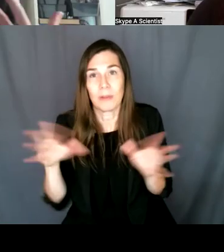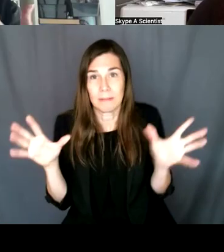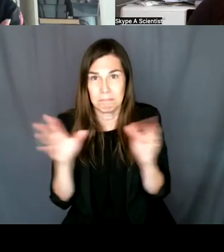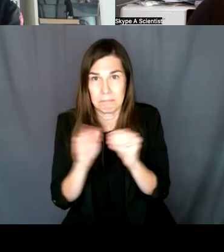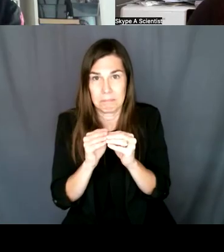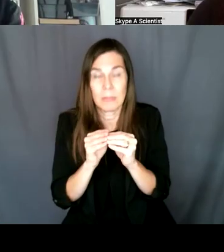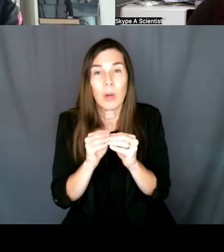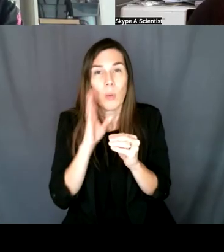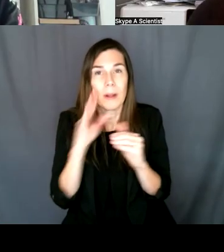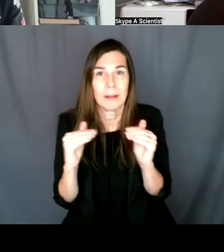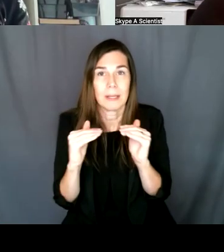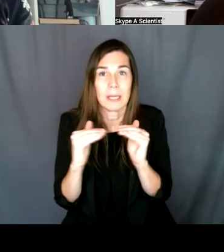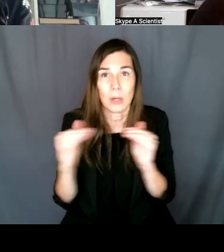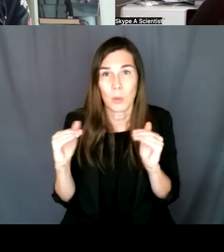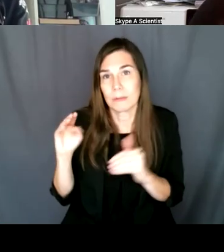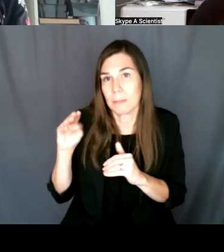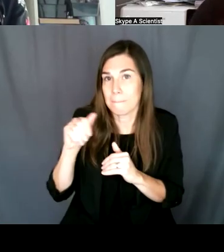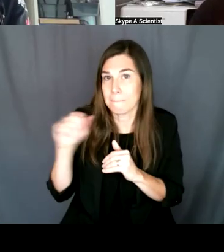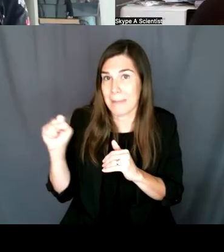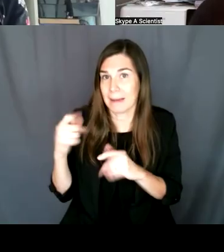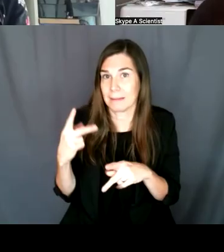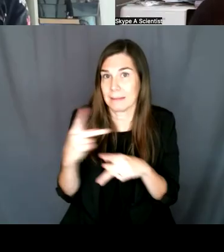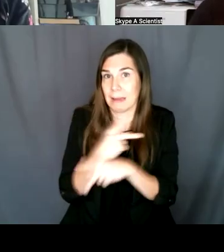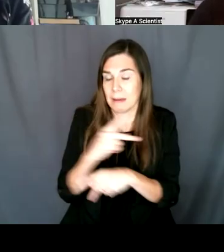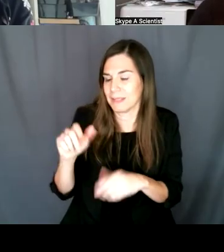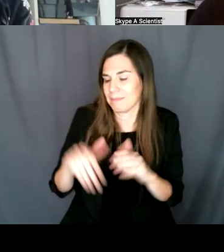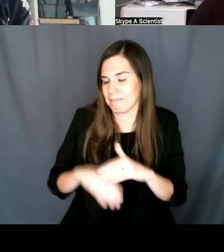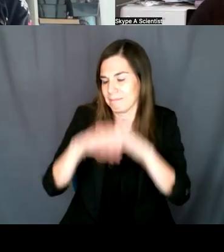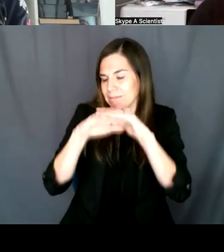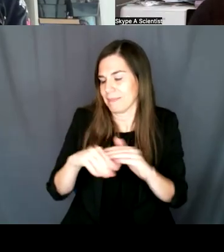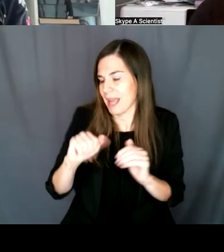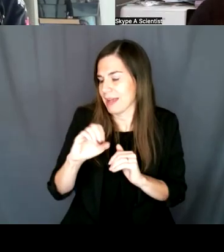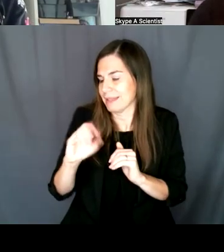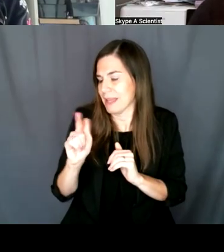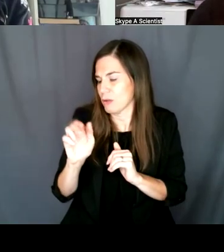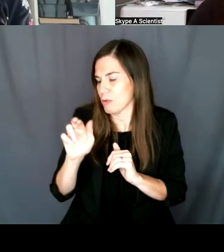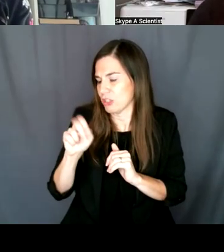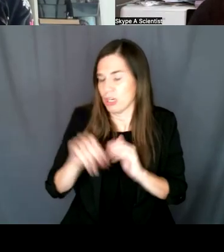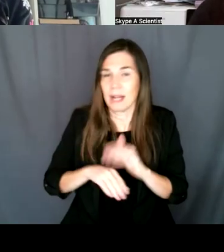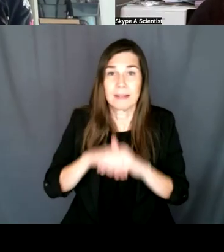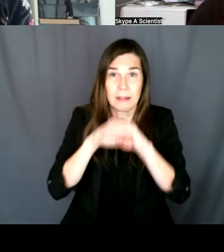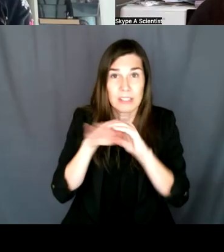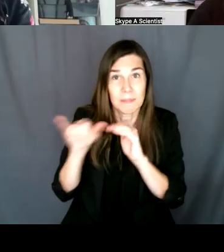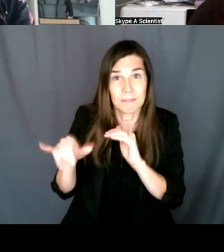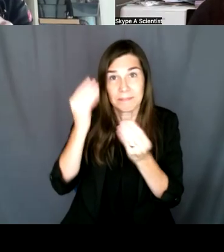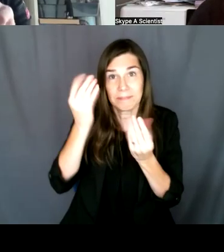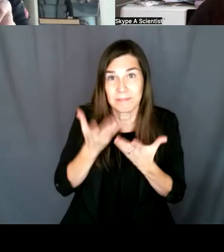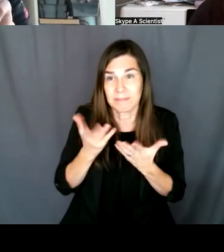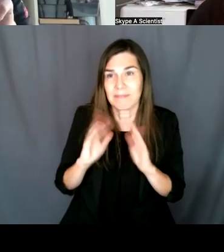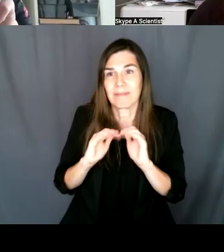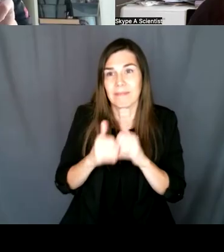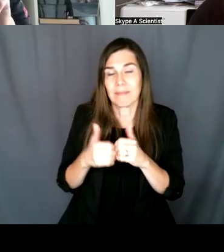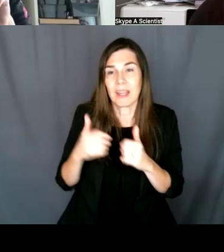is going to be equal to the mass times the acceleration. And then the acceleration tells us how